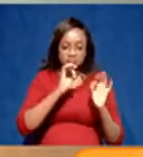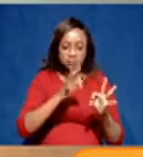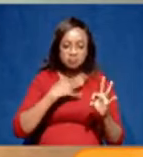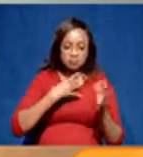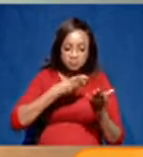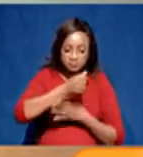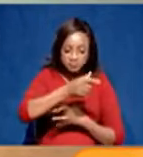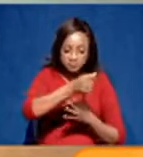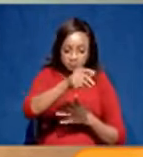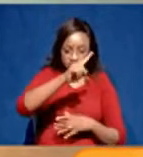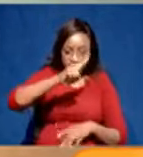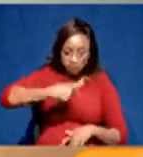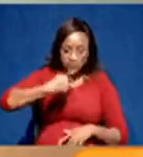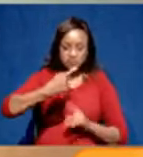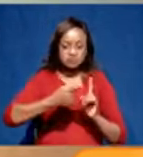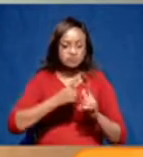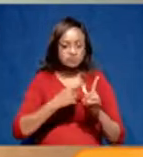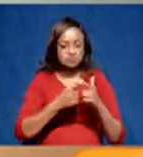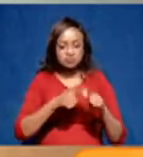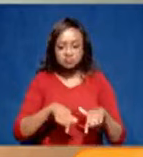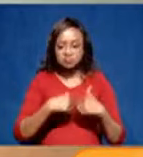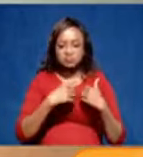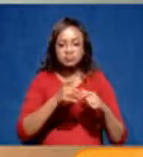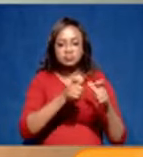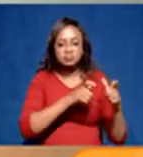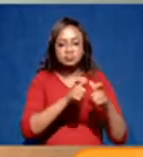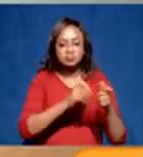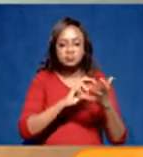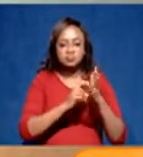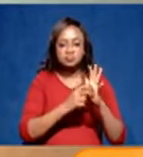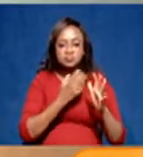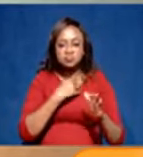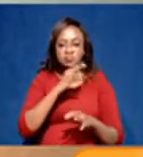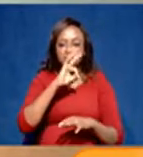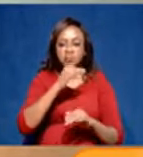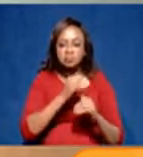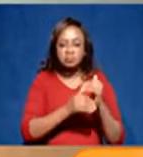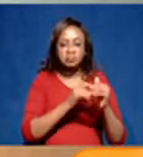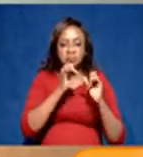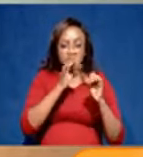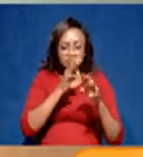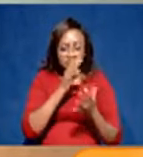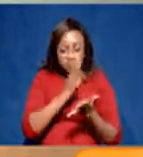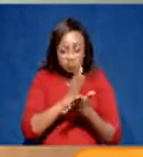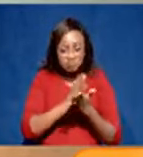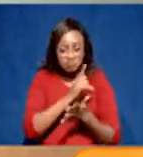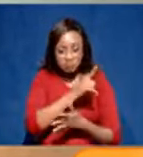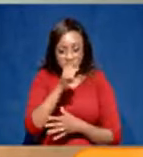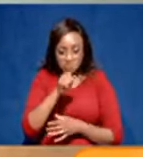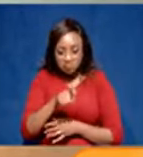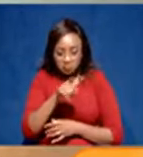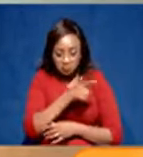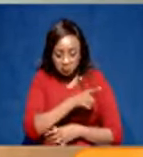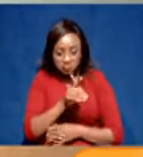going to outsource so that there's a third eye checking. Do you really require this service? And if you do, then what is the